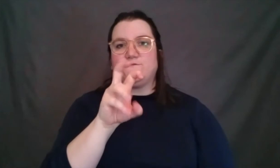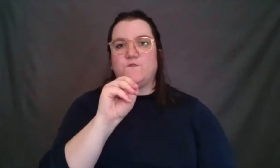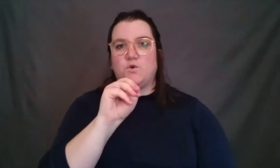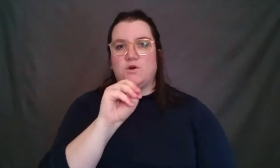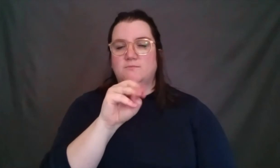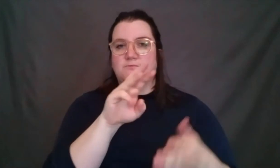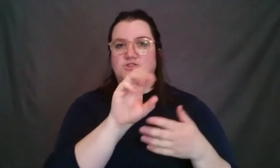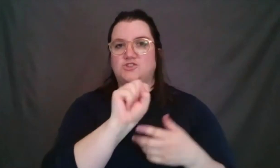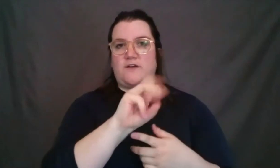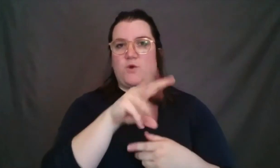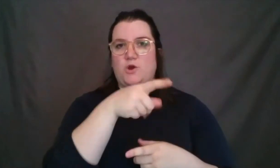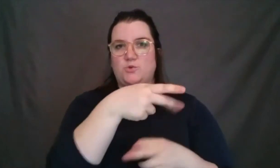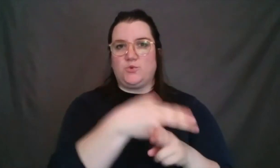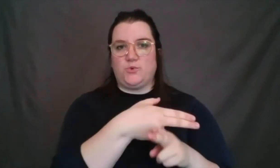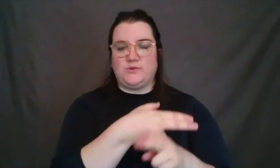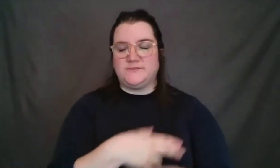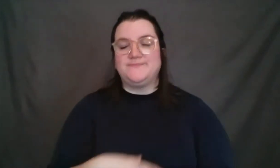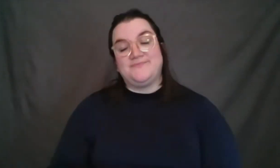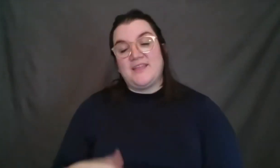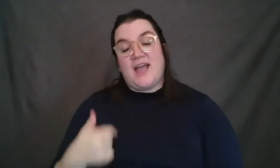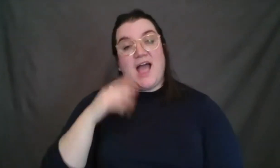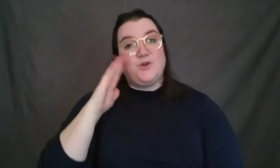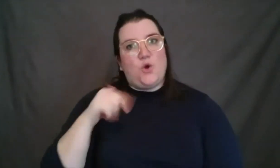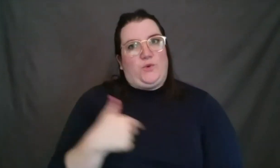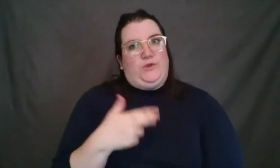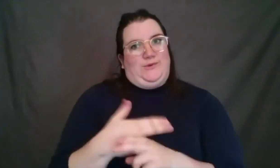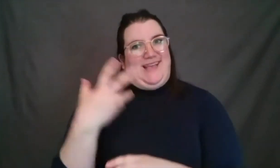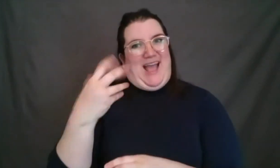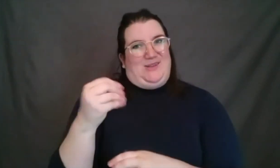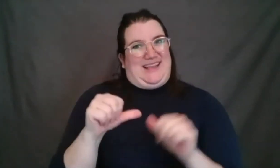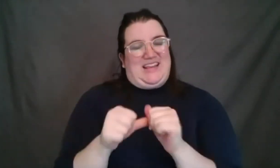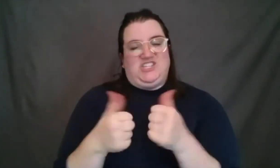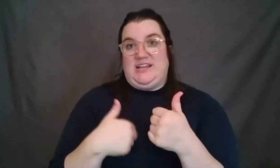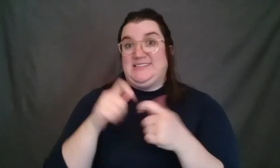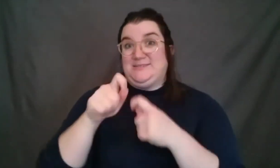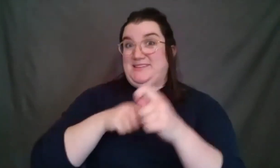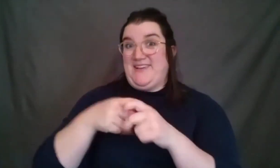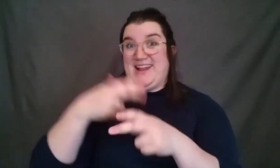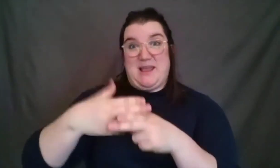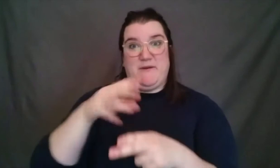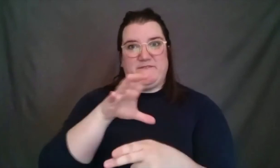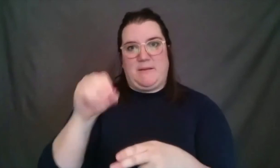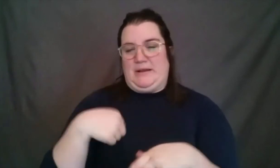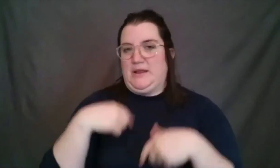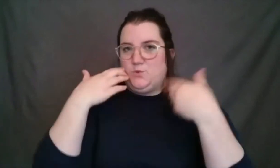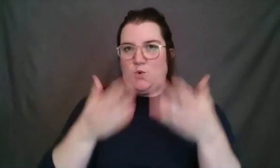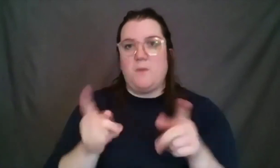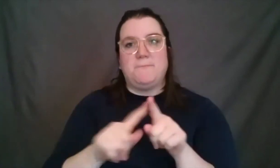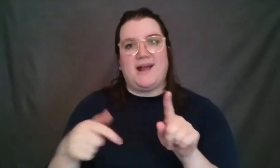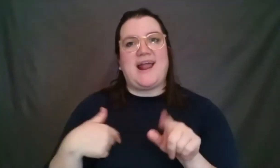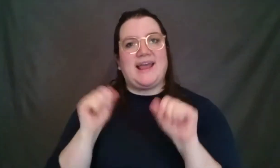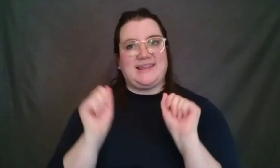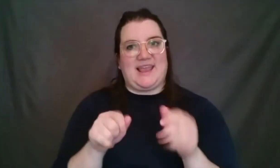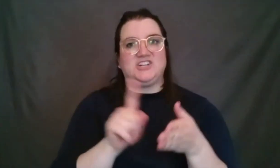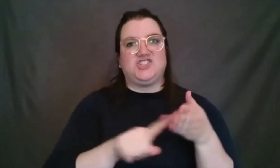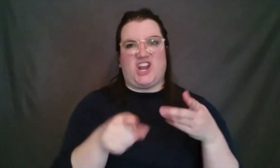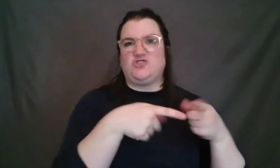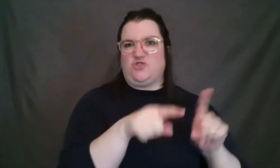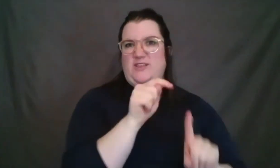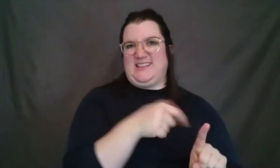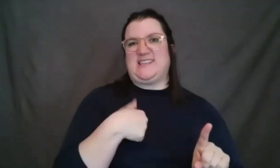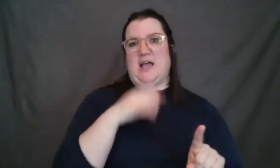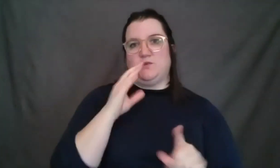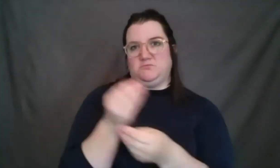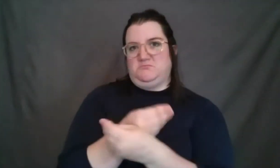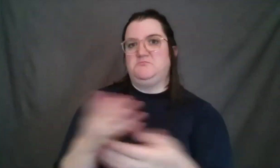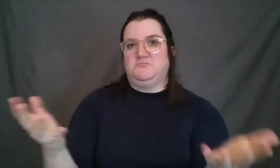So I know that we use an outside agency. I don't know the specific name of the company that we're doing, but I could probably check that during this and I can circle back and put it